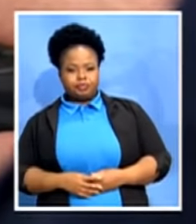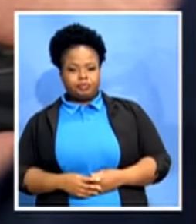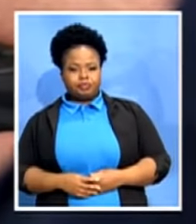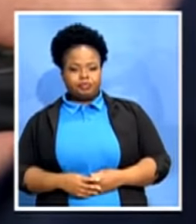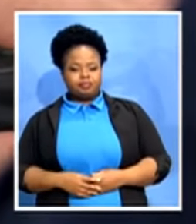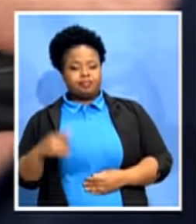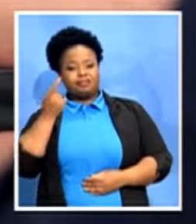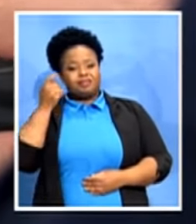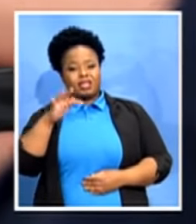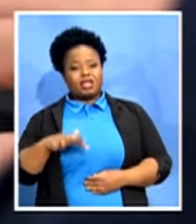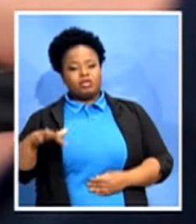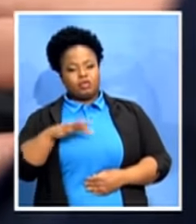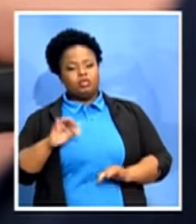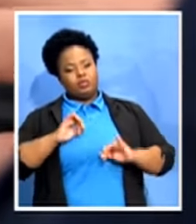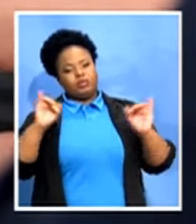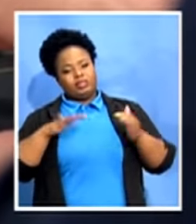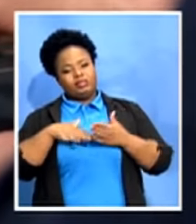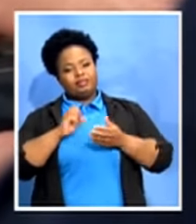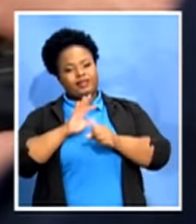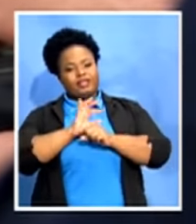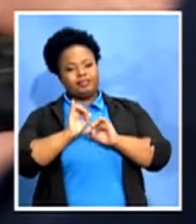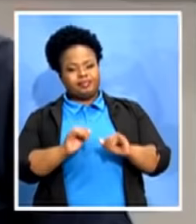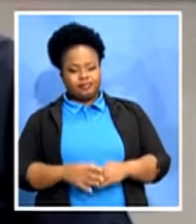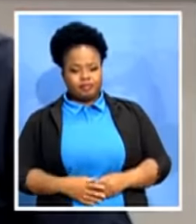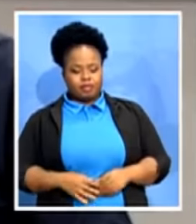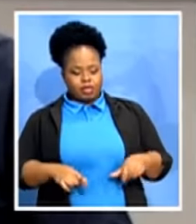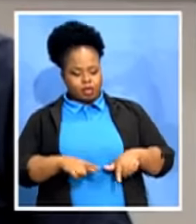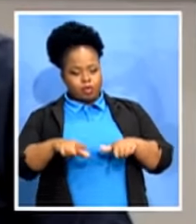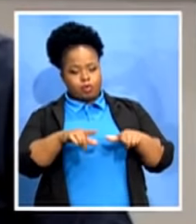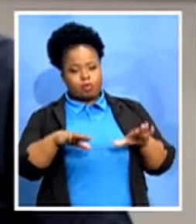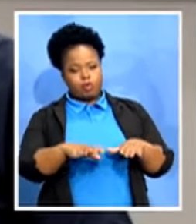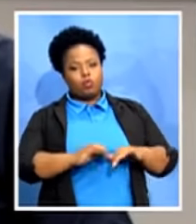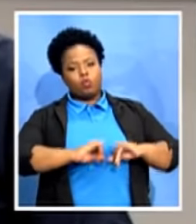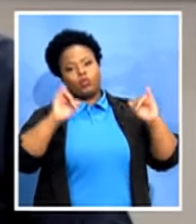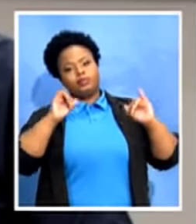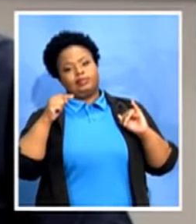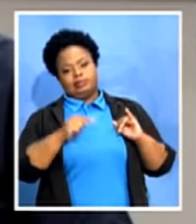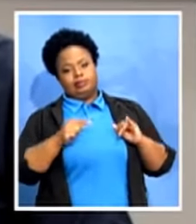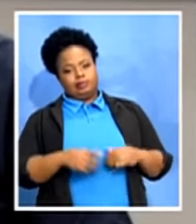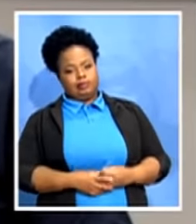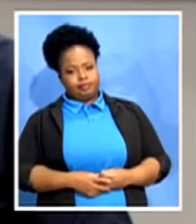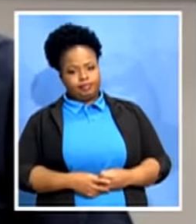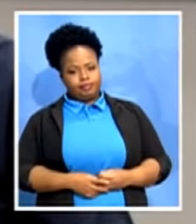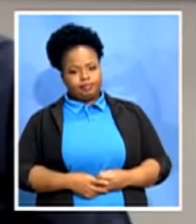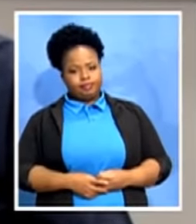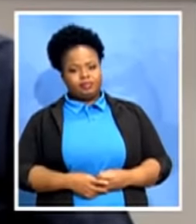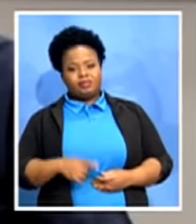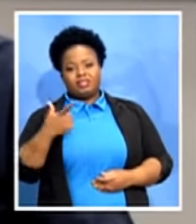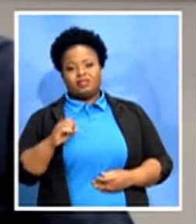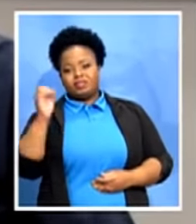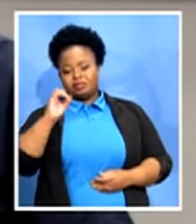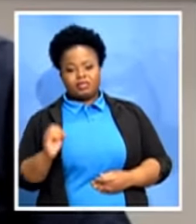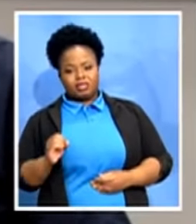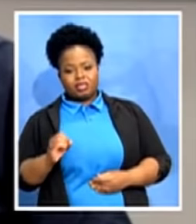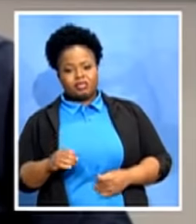vulnerable. Limpopo is the hot spot. 70% of our infrastructure with pertaining to